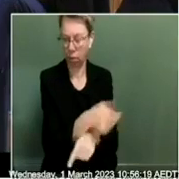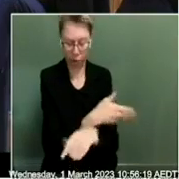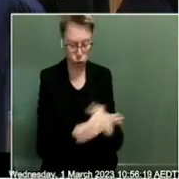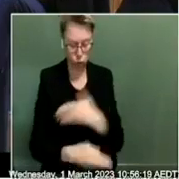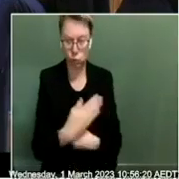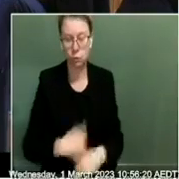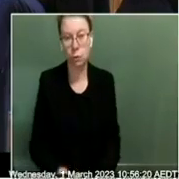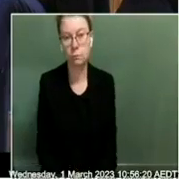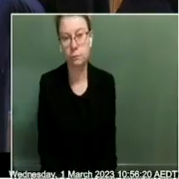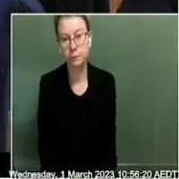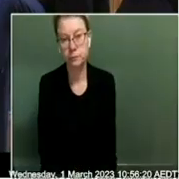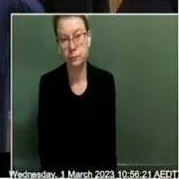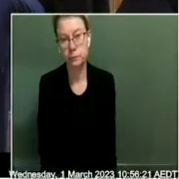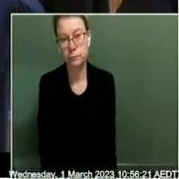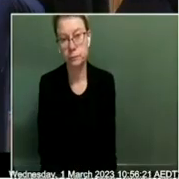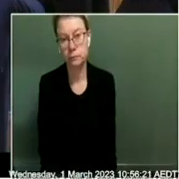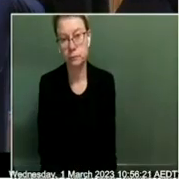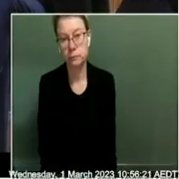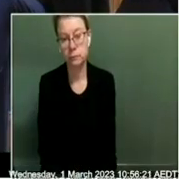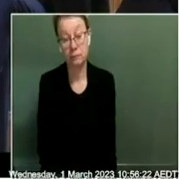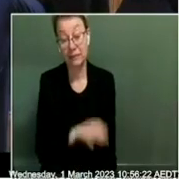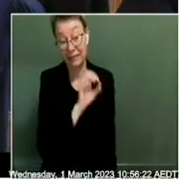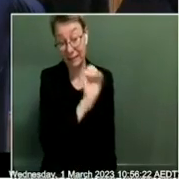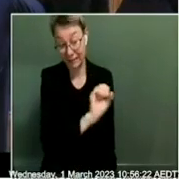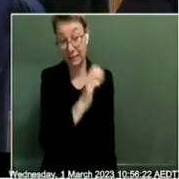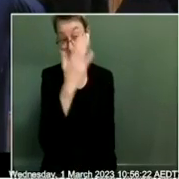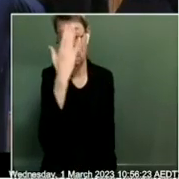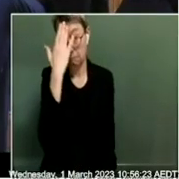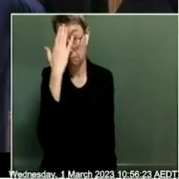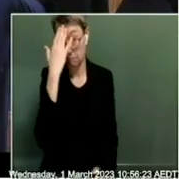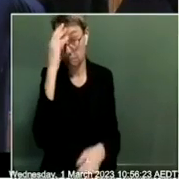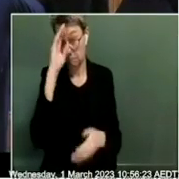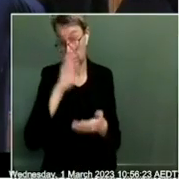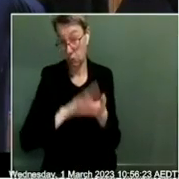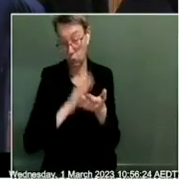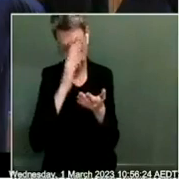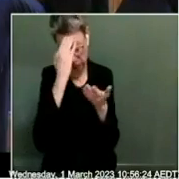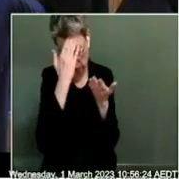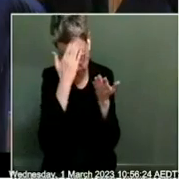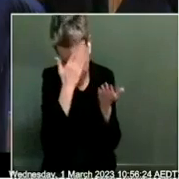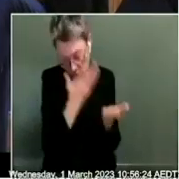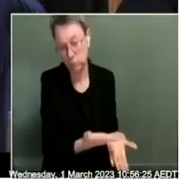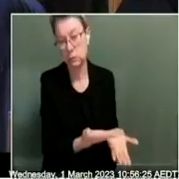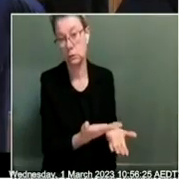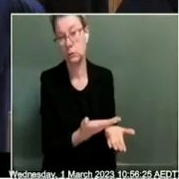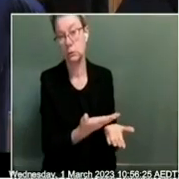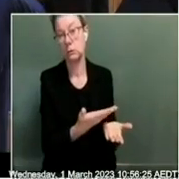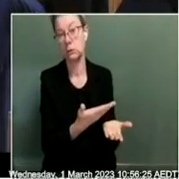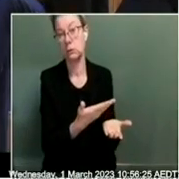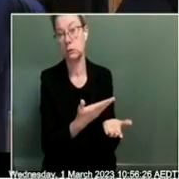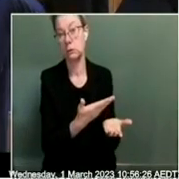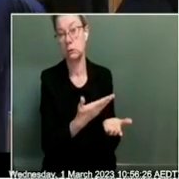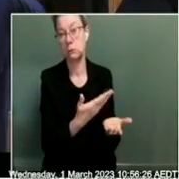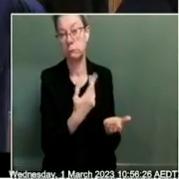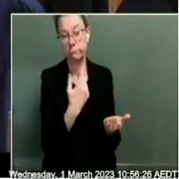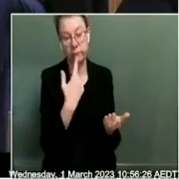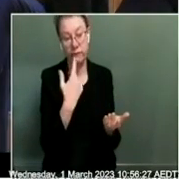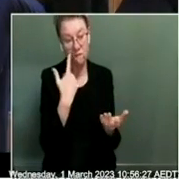his memory and bring to light what happened to him for his justice and for